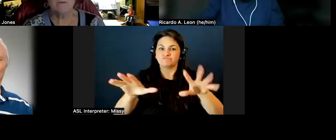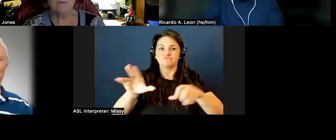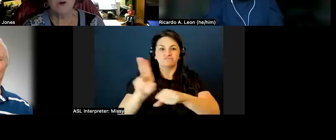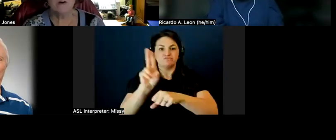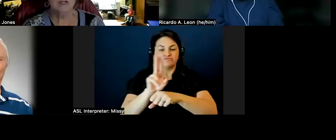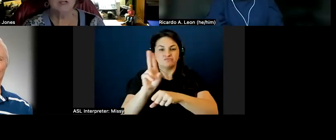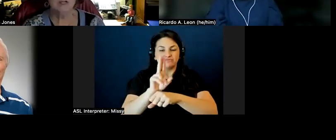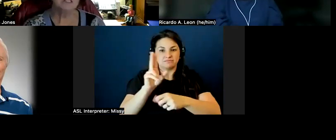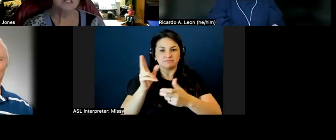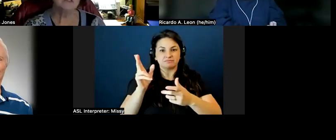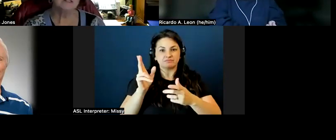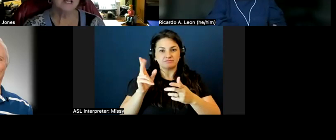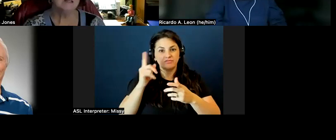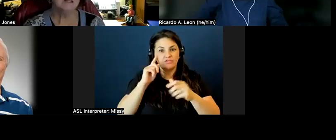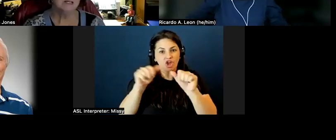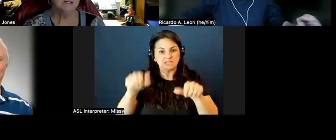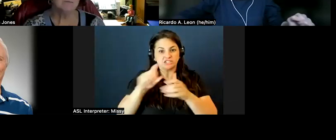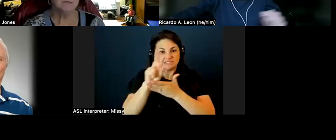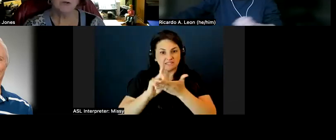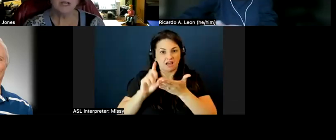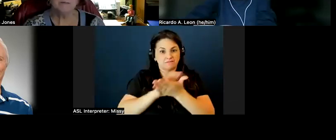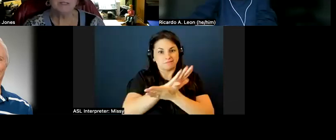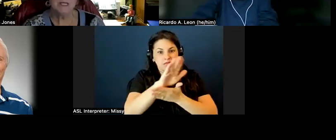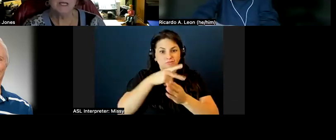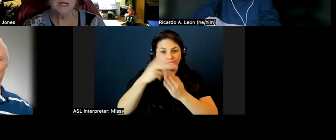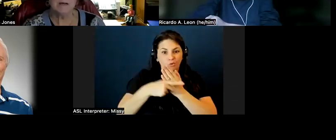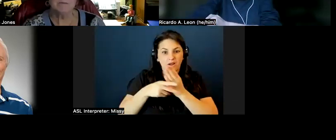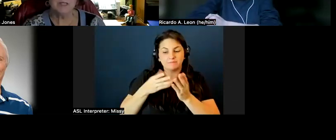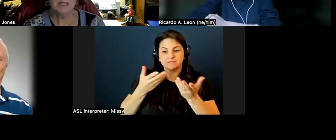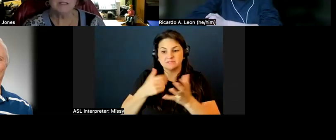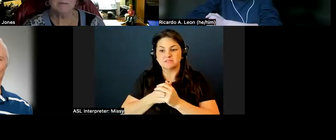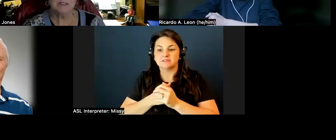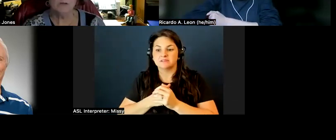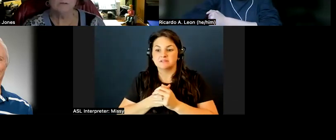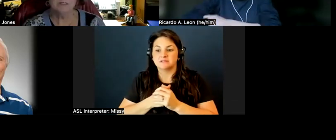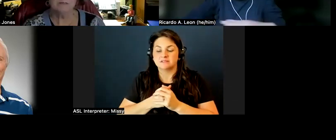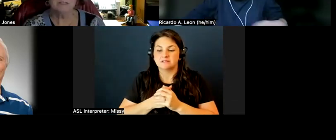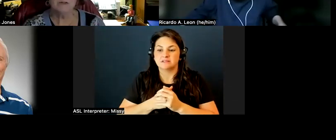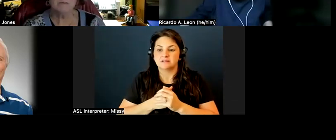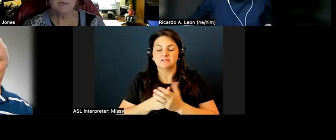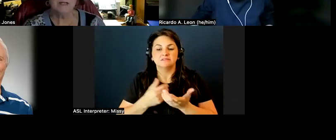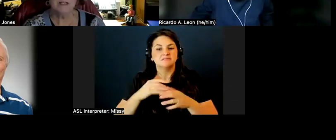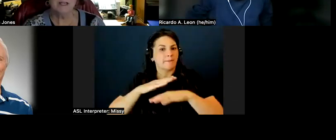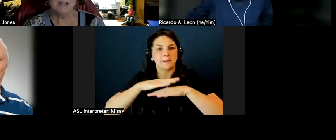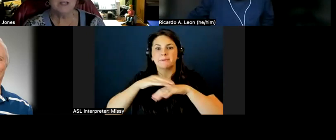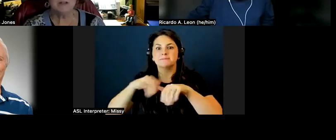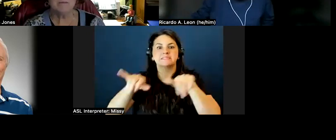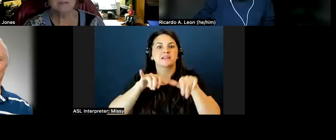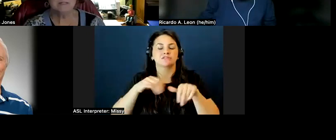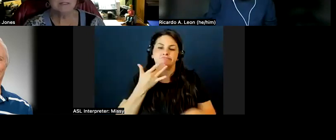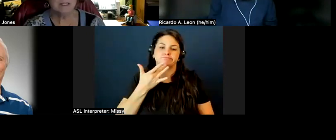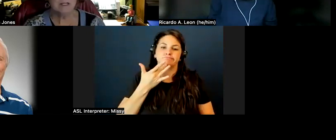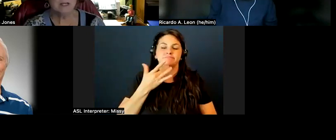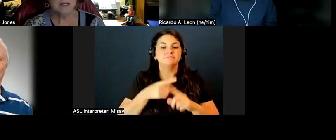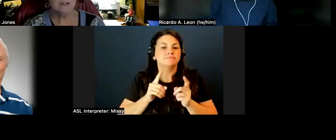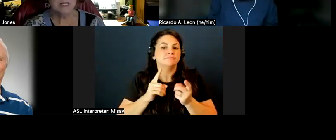required for architecture and design programs, some, minimum standard. But I think one of the best